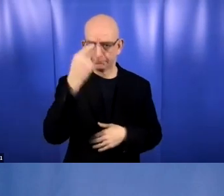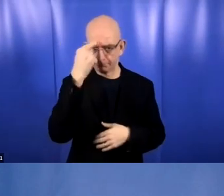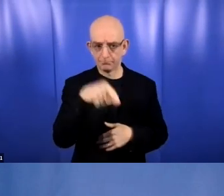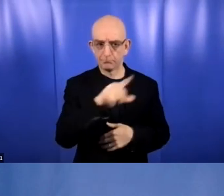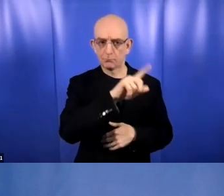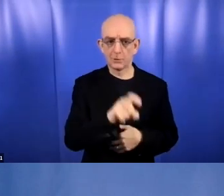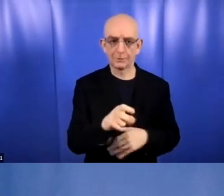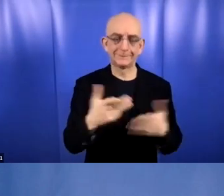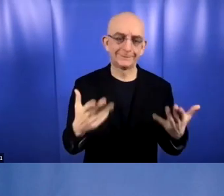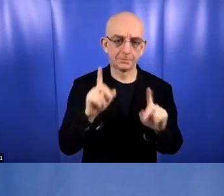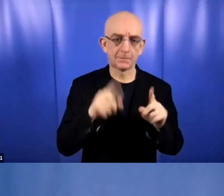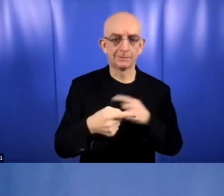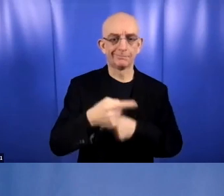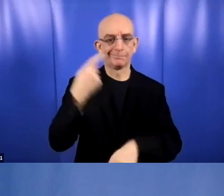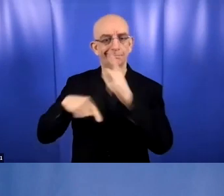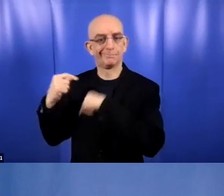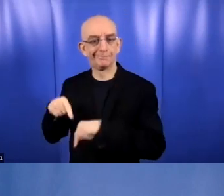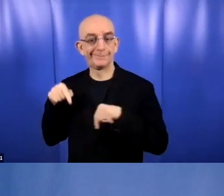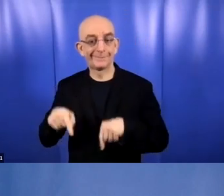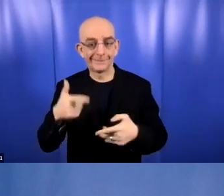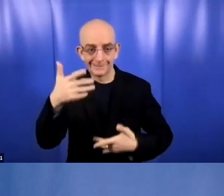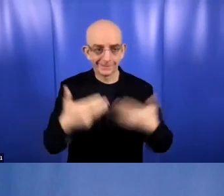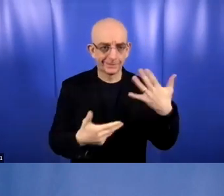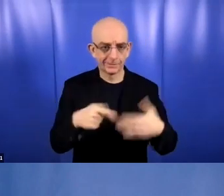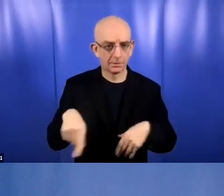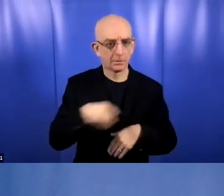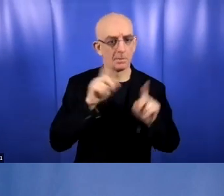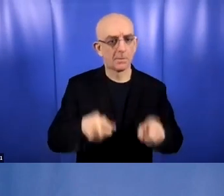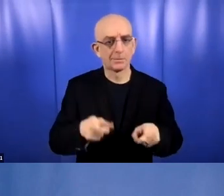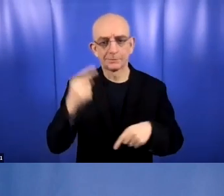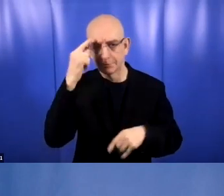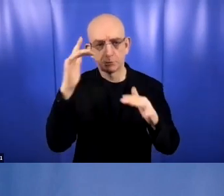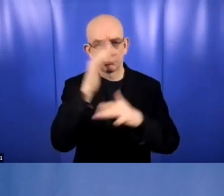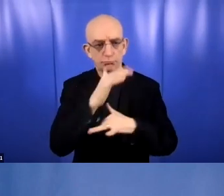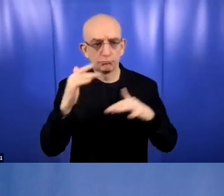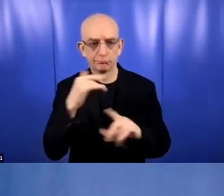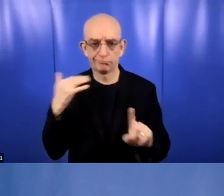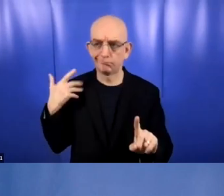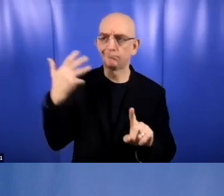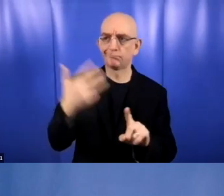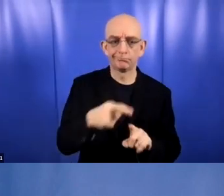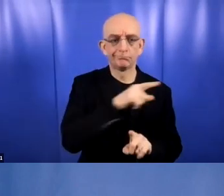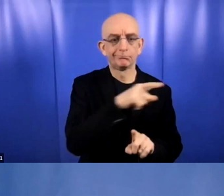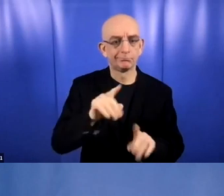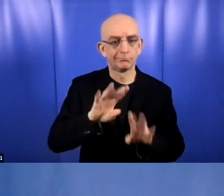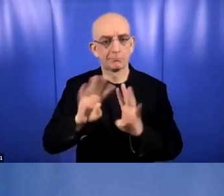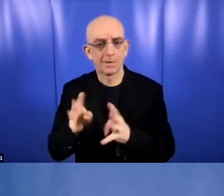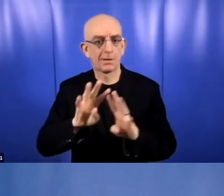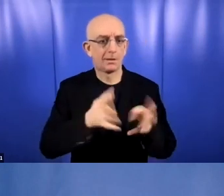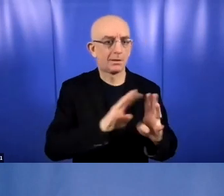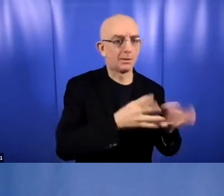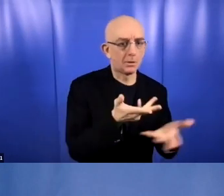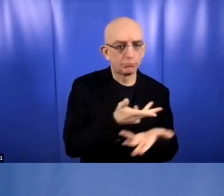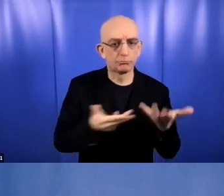today. The Global Trends Report for UNHCR from 2019 estimates that approximately 77%